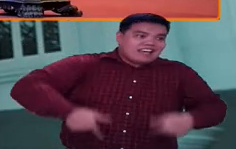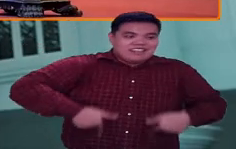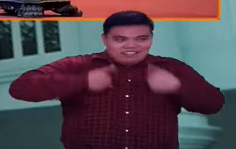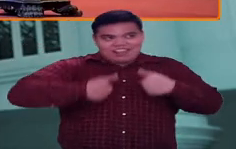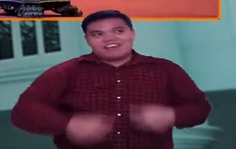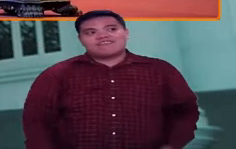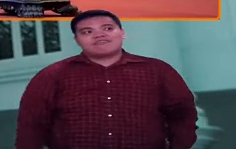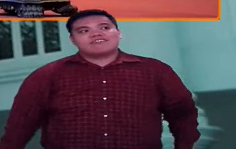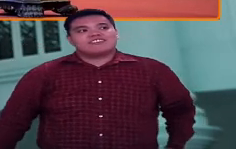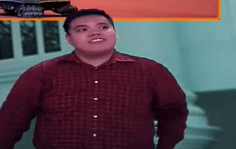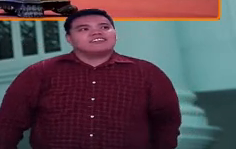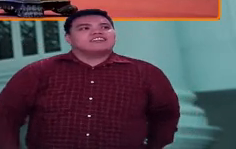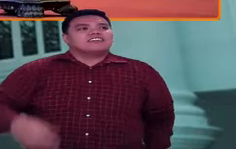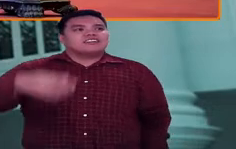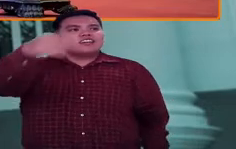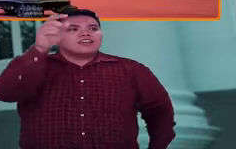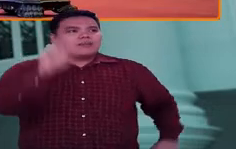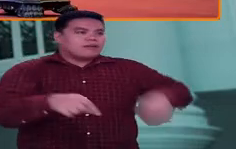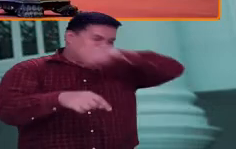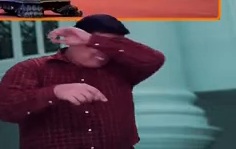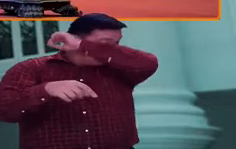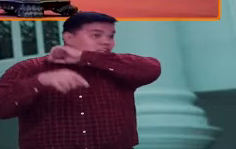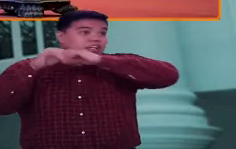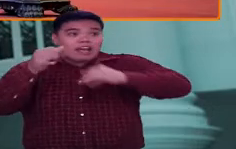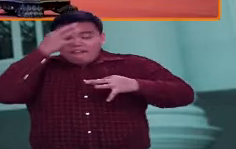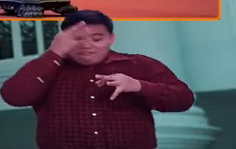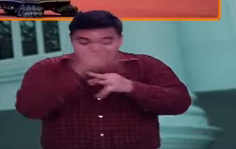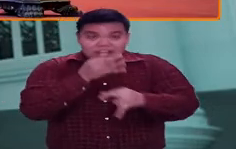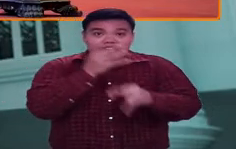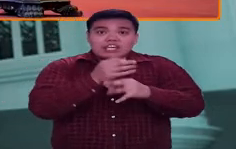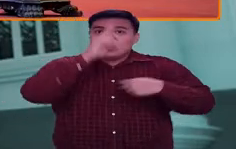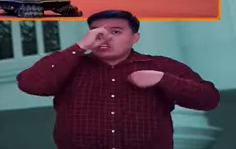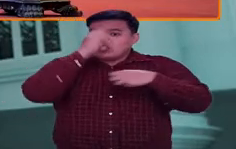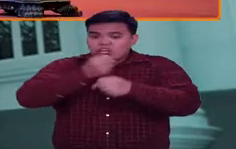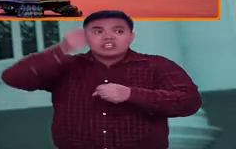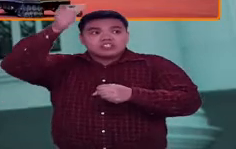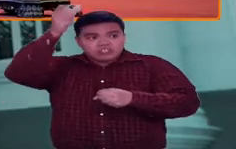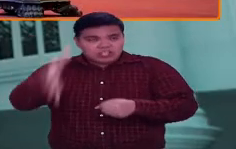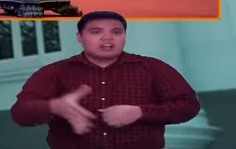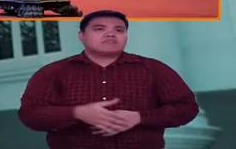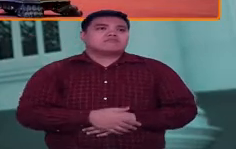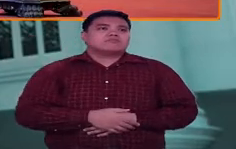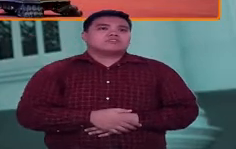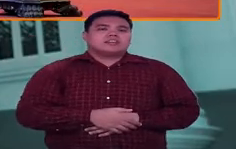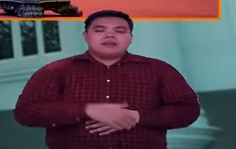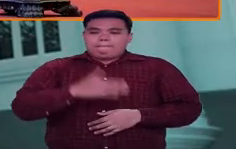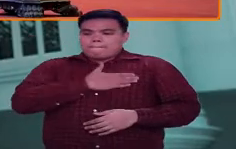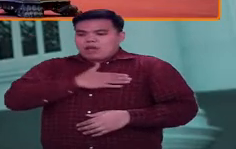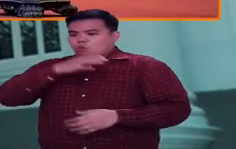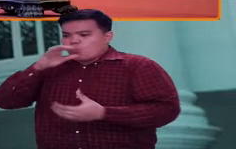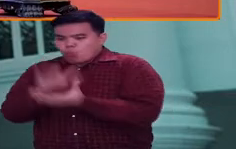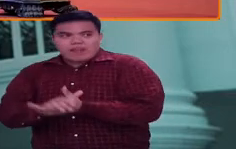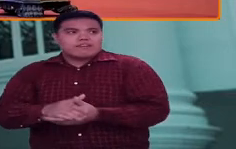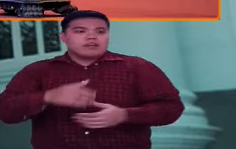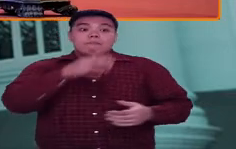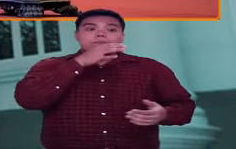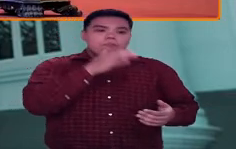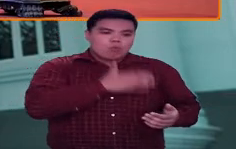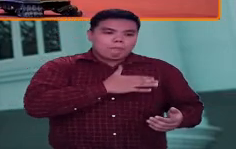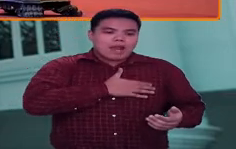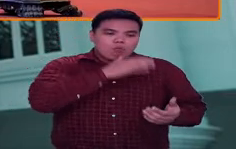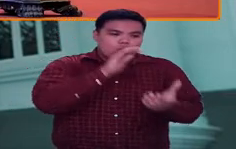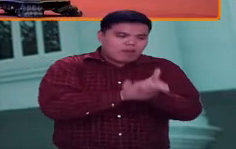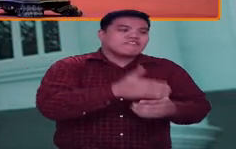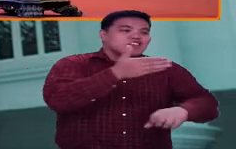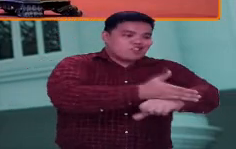then missions, and we have faith trusting God. And every year, it's amazing how my wife and I can increase and increase and increase, and He